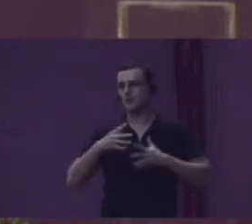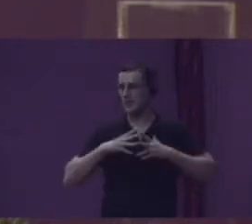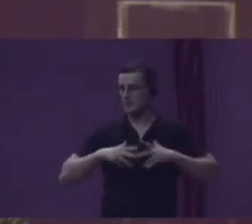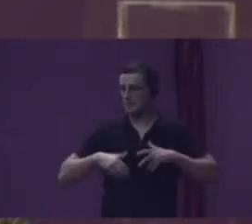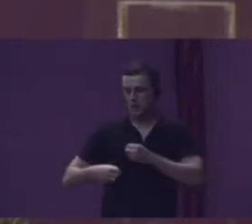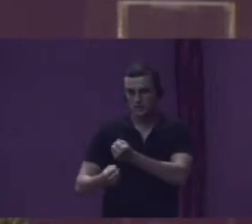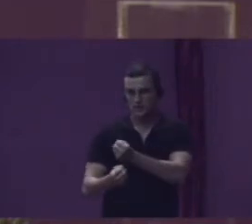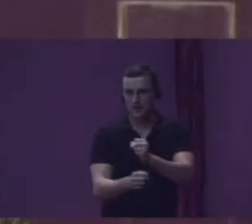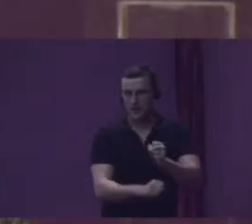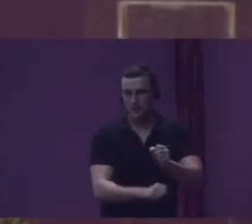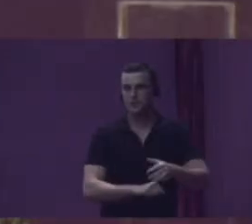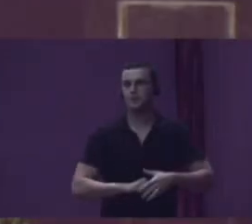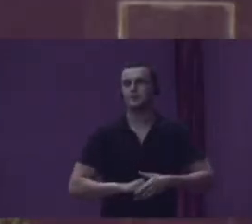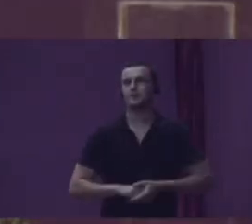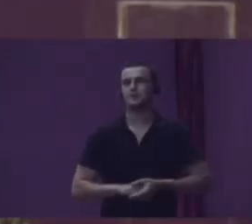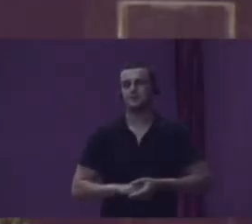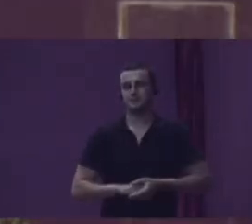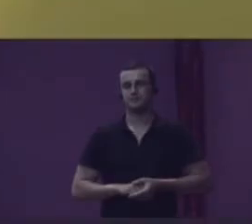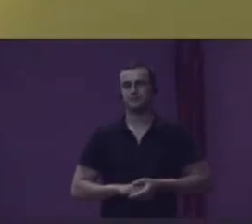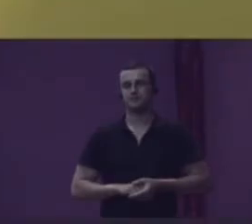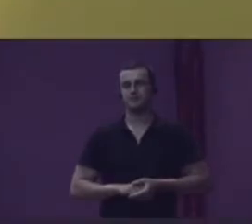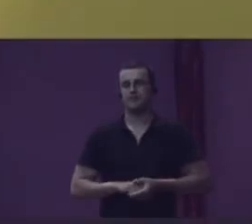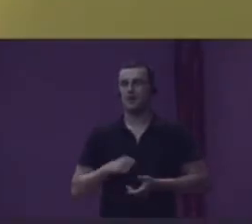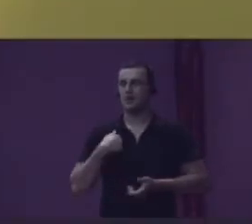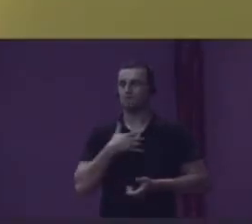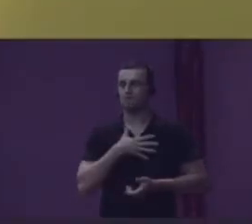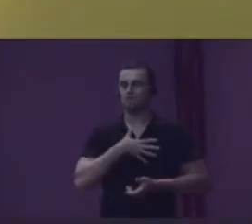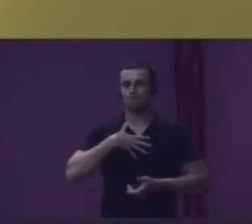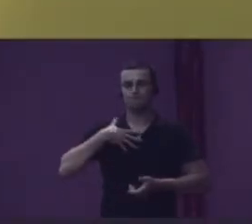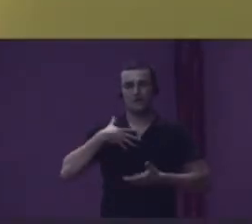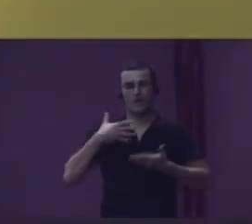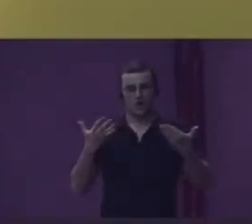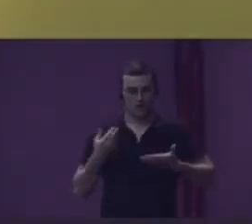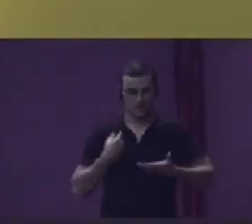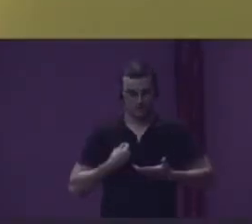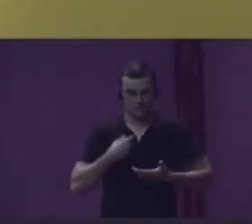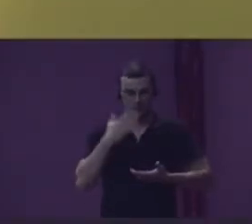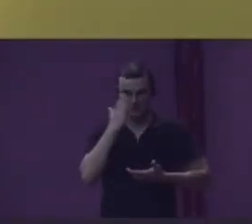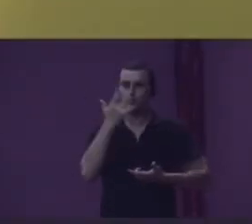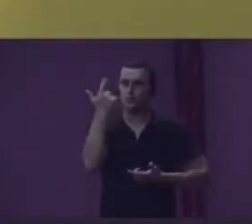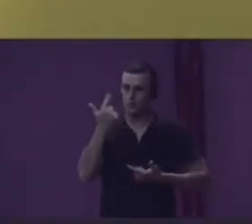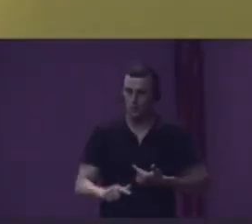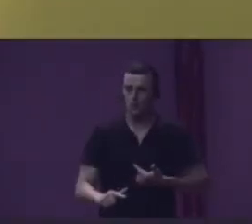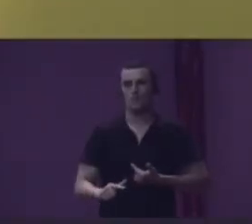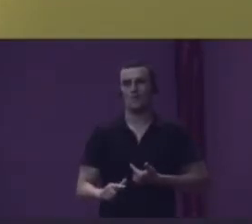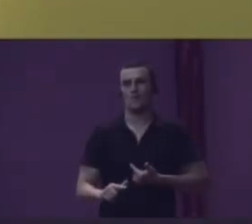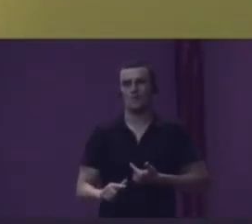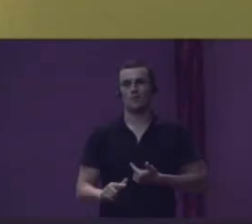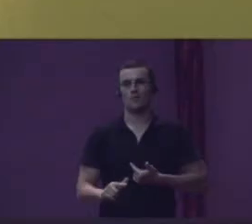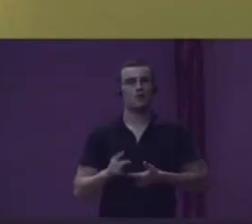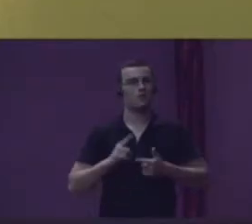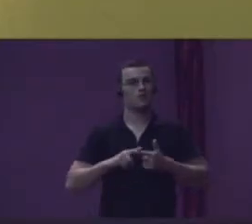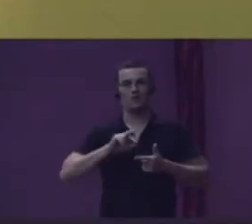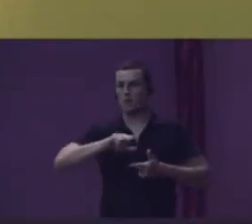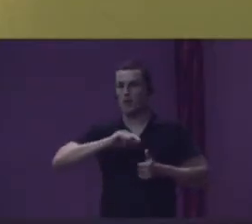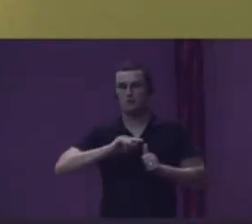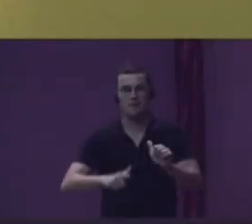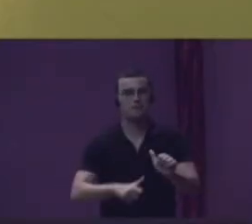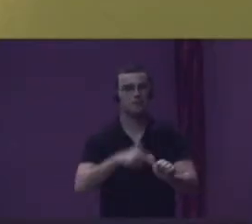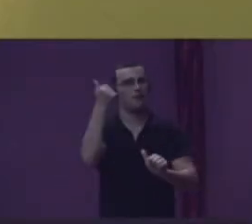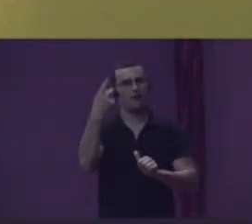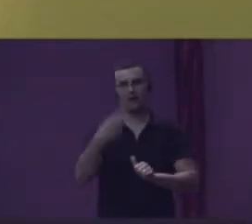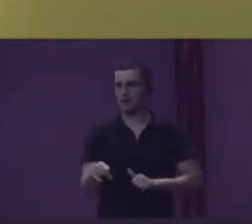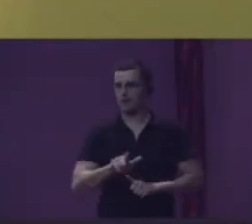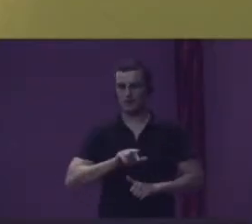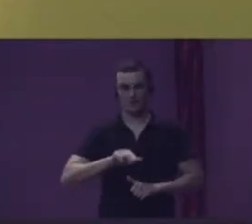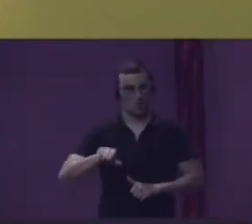I'm happy to be here back in Brazil. It's not my first time here, actually. I came for the first time to